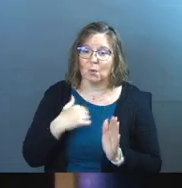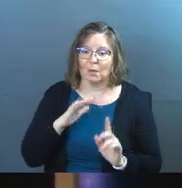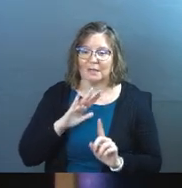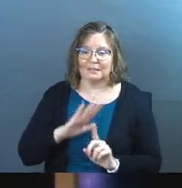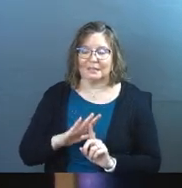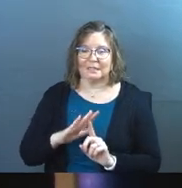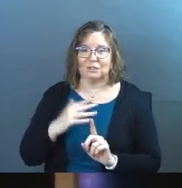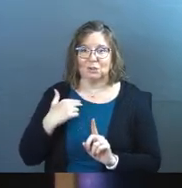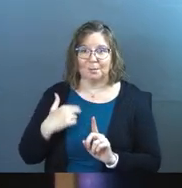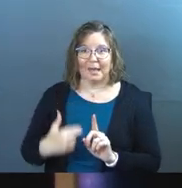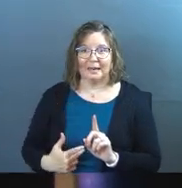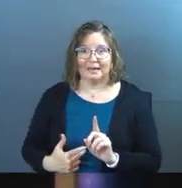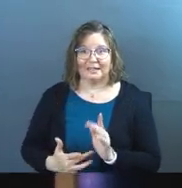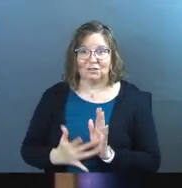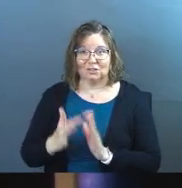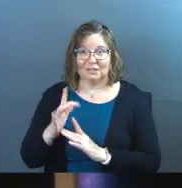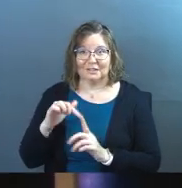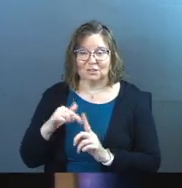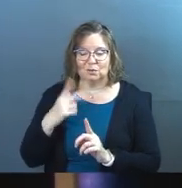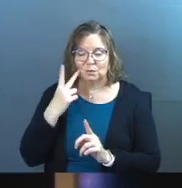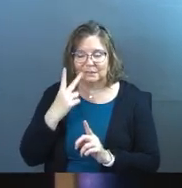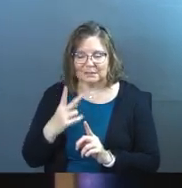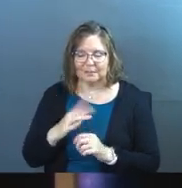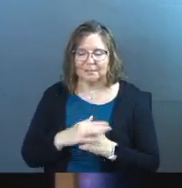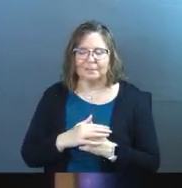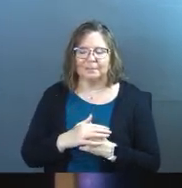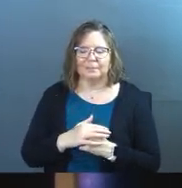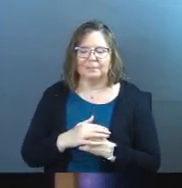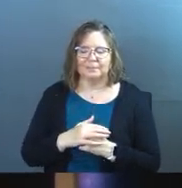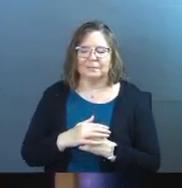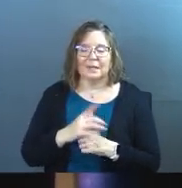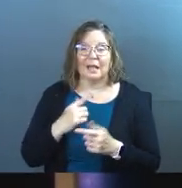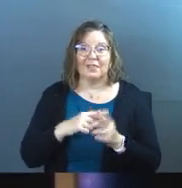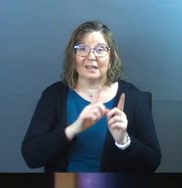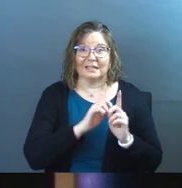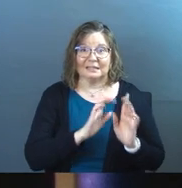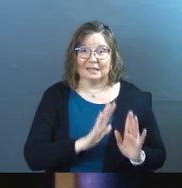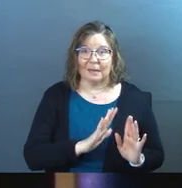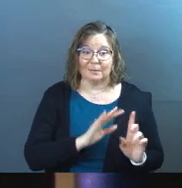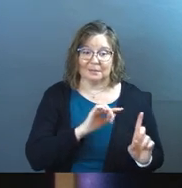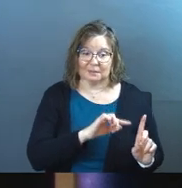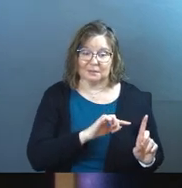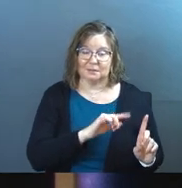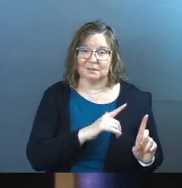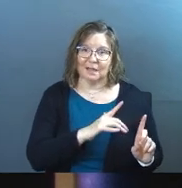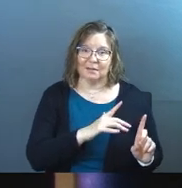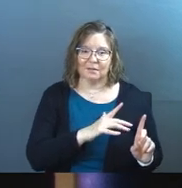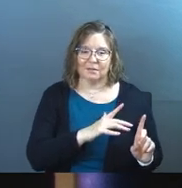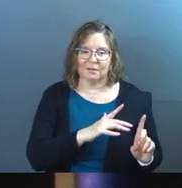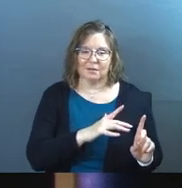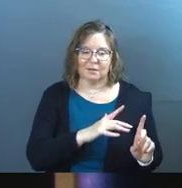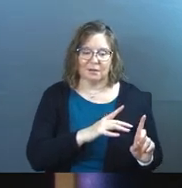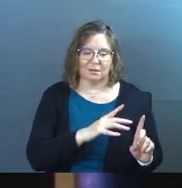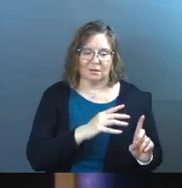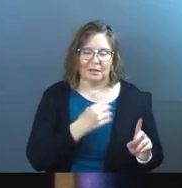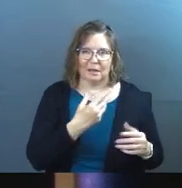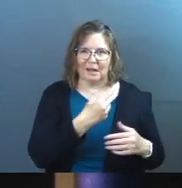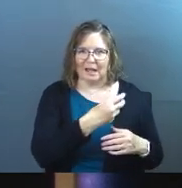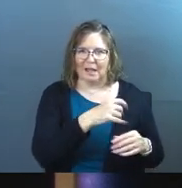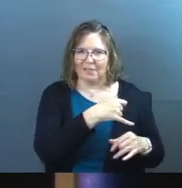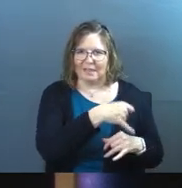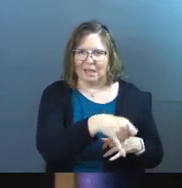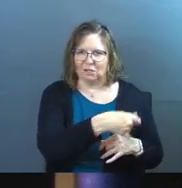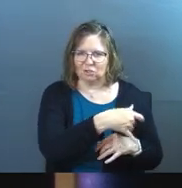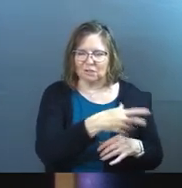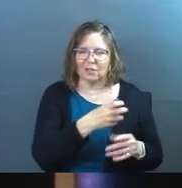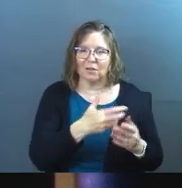humanity. So he's in this garden. You got to see him in this garden. And then there's disciples, by the way, and they're kind of barely outside the garden or on the edge